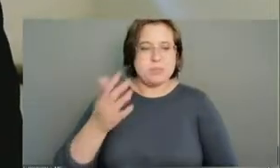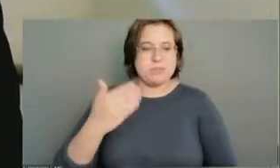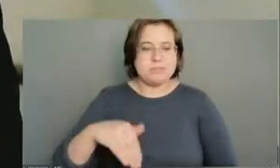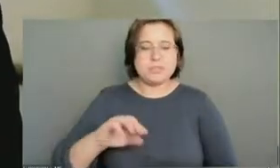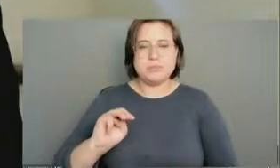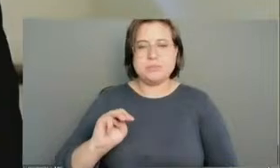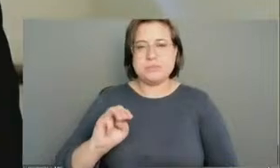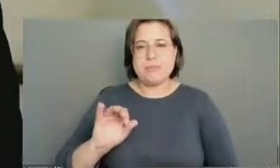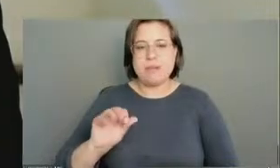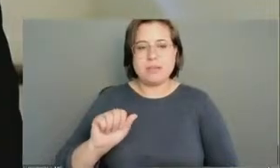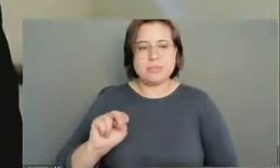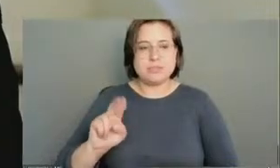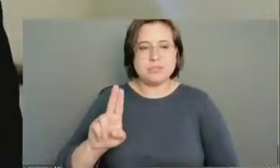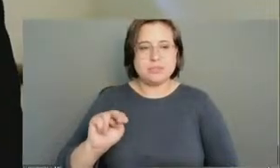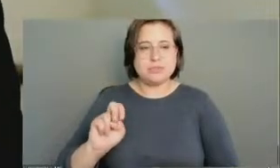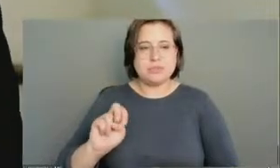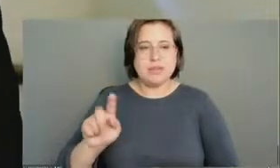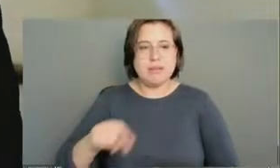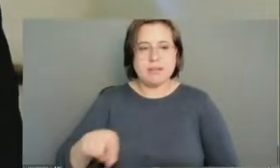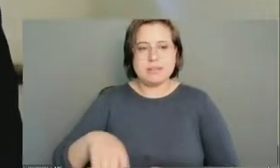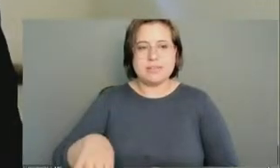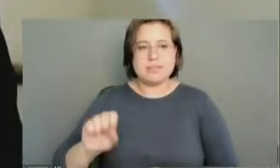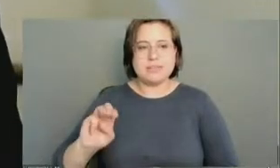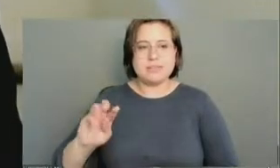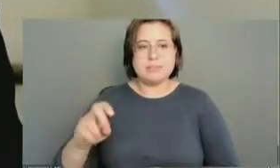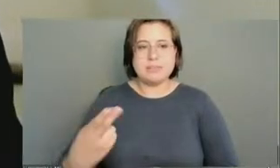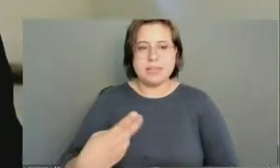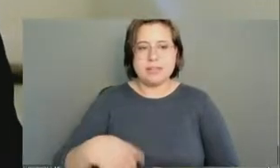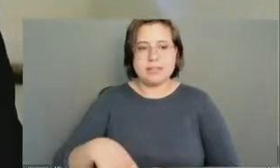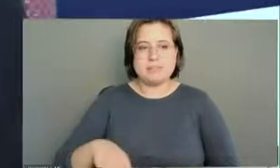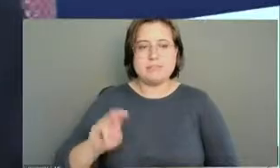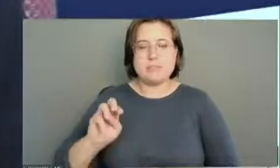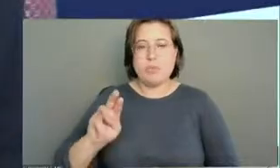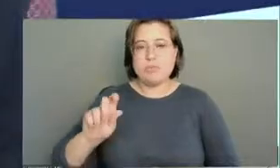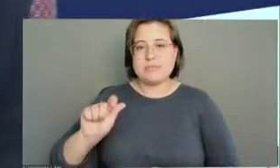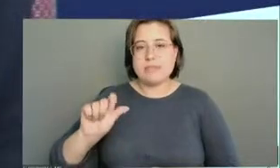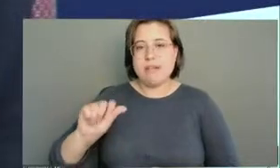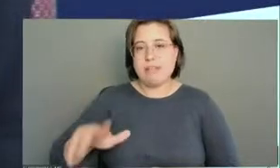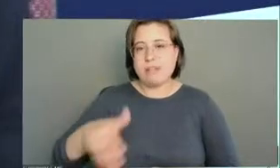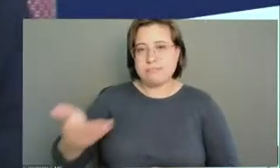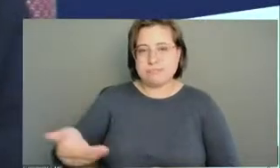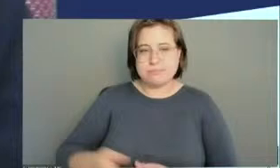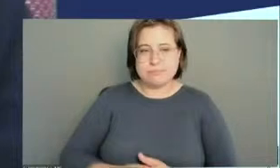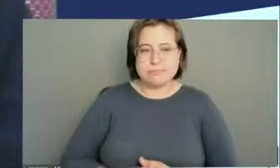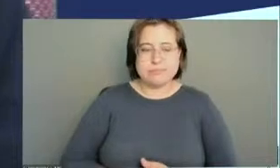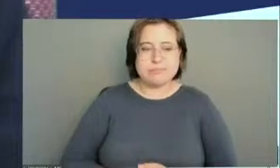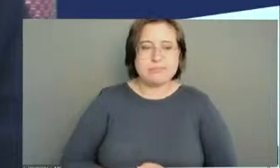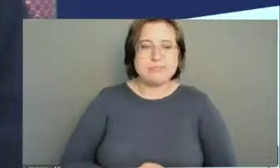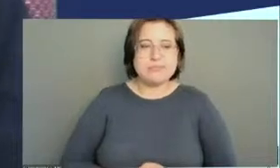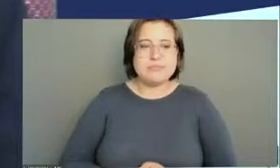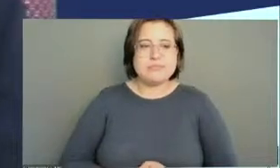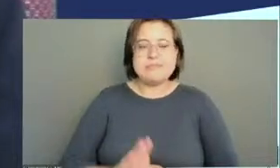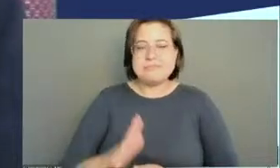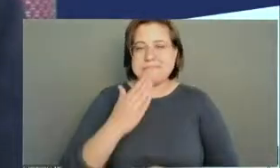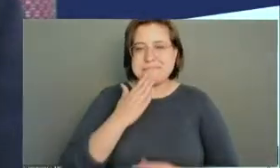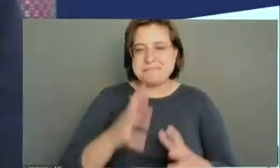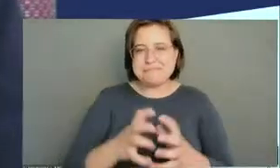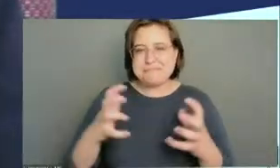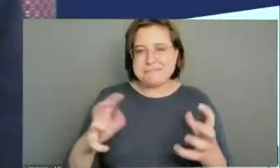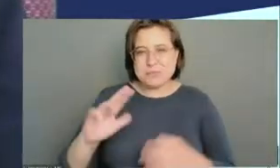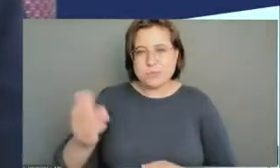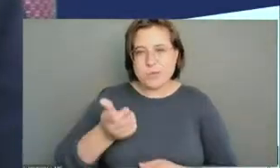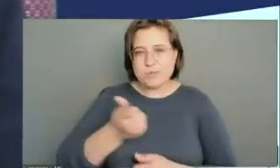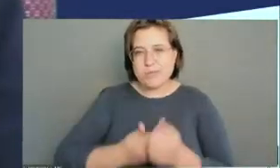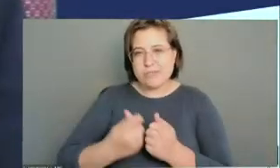of the Task Force. Madam Chair, the floor is yours. Thank you so much, Captain Wu, and welcome everybody. This is our